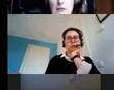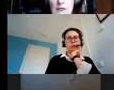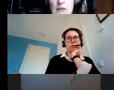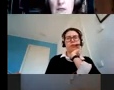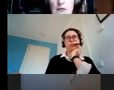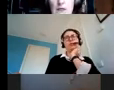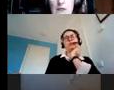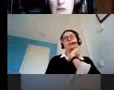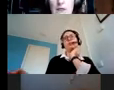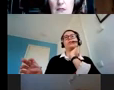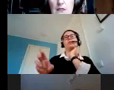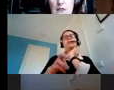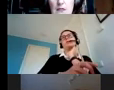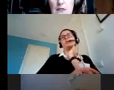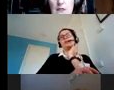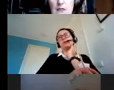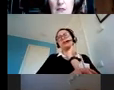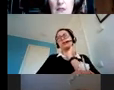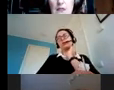we could apply this scheme, this decree,